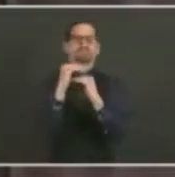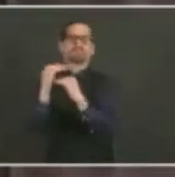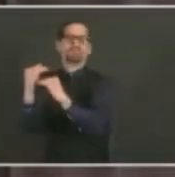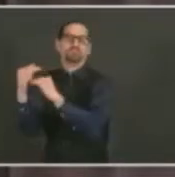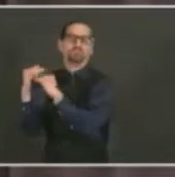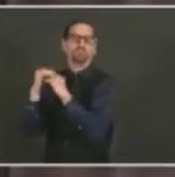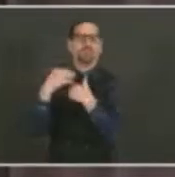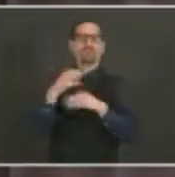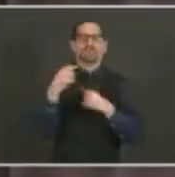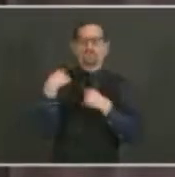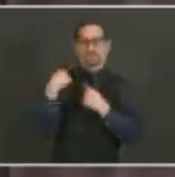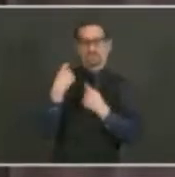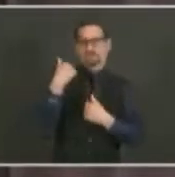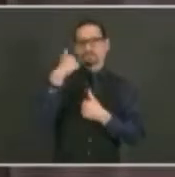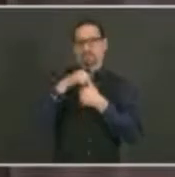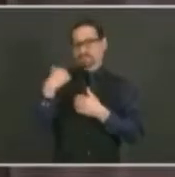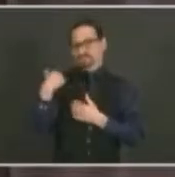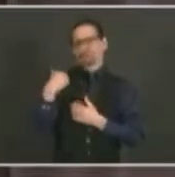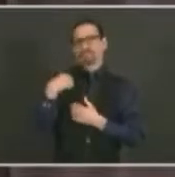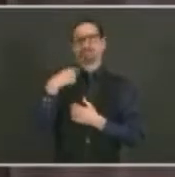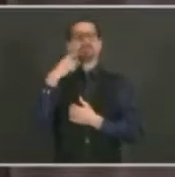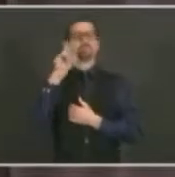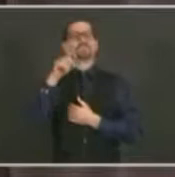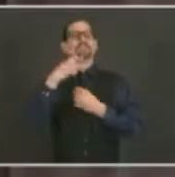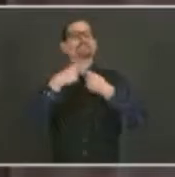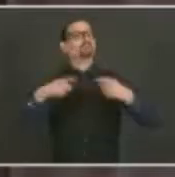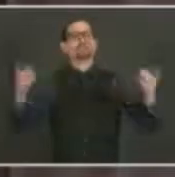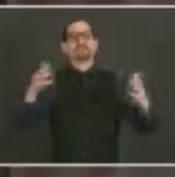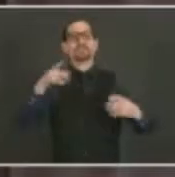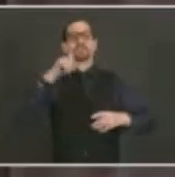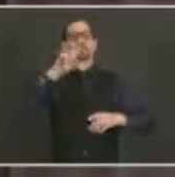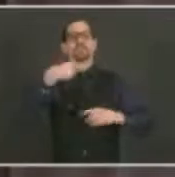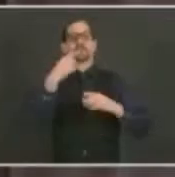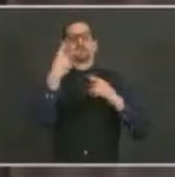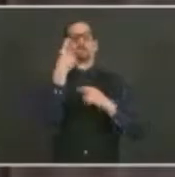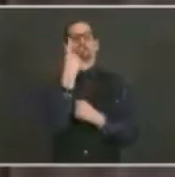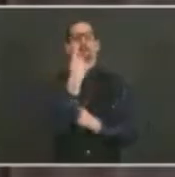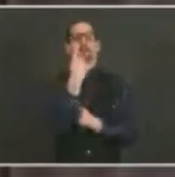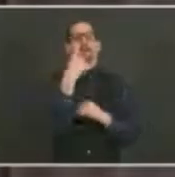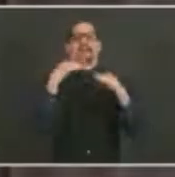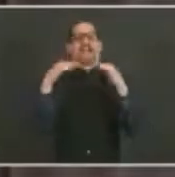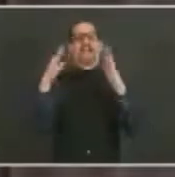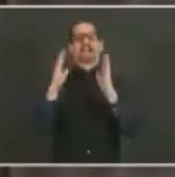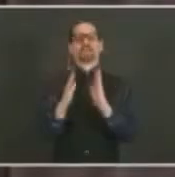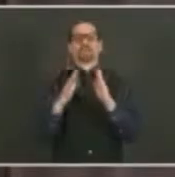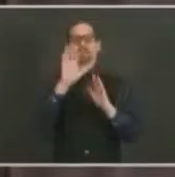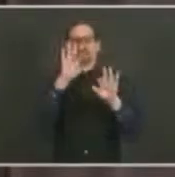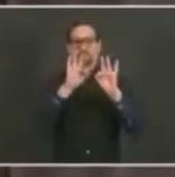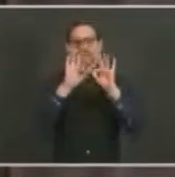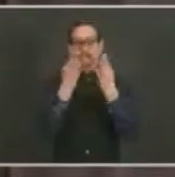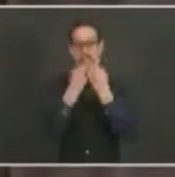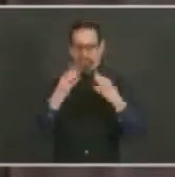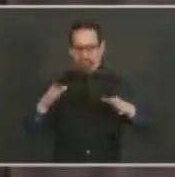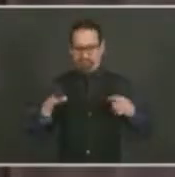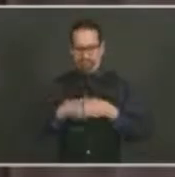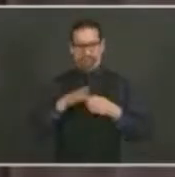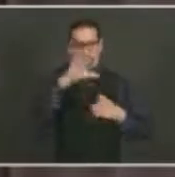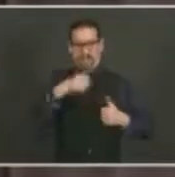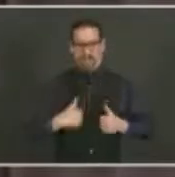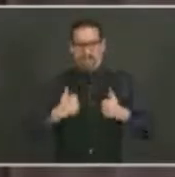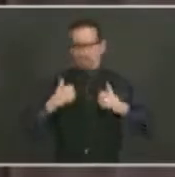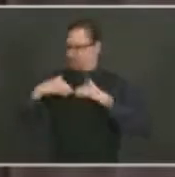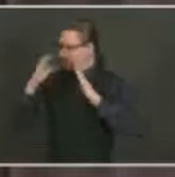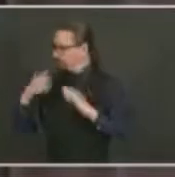The social gathering size was limited to the people that you live with. As